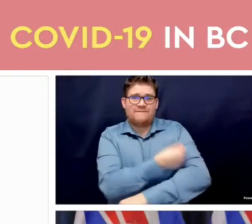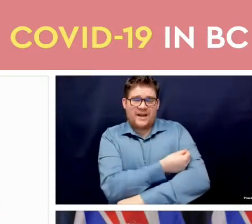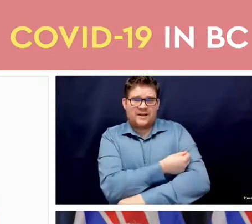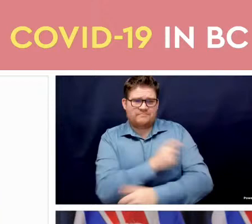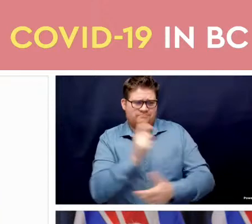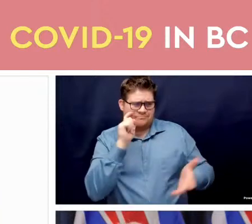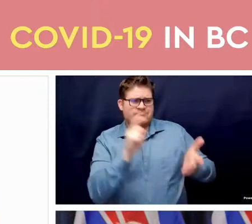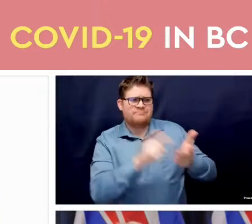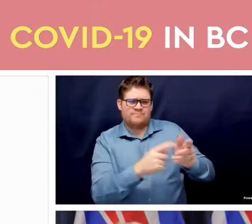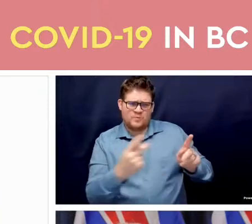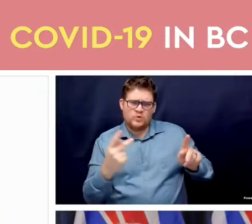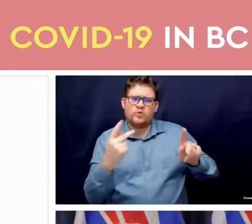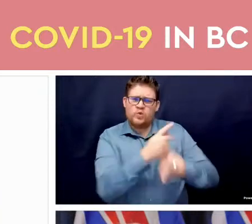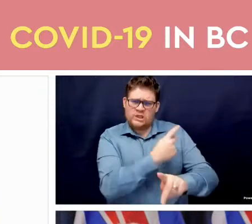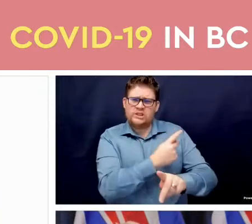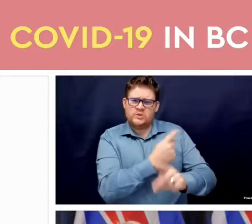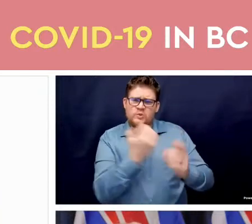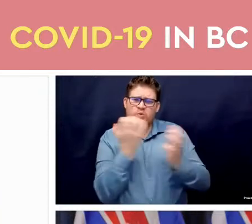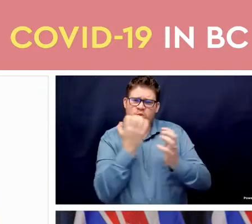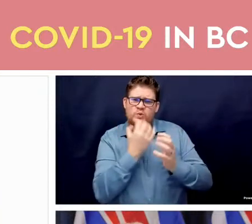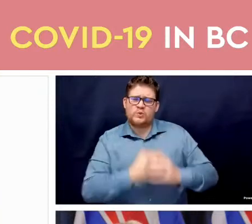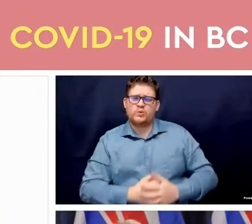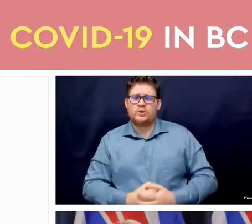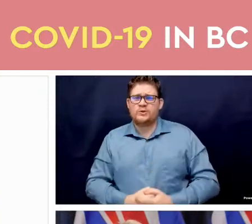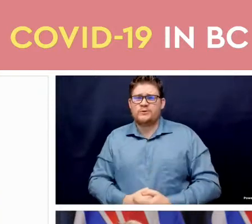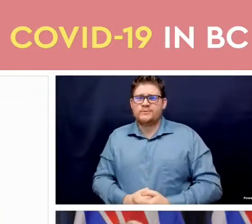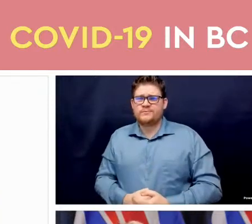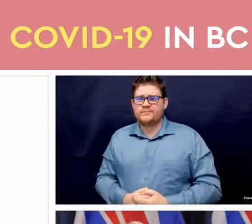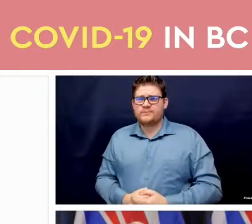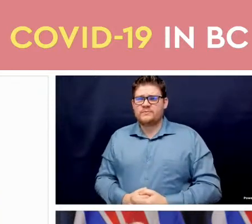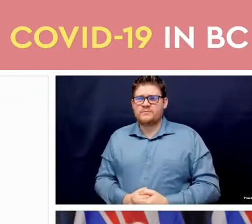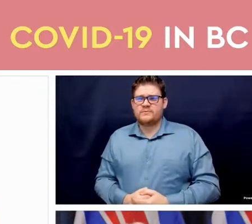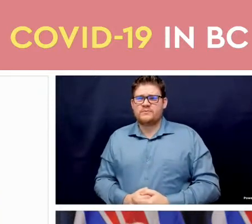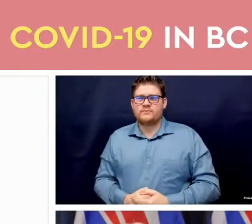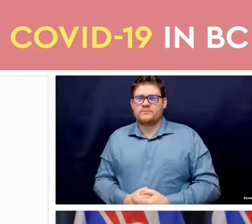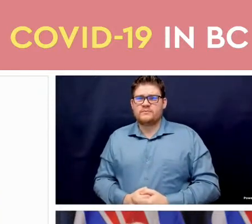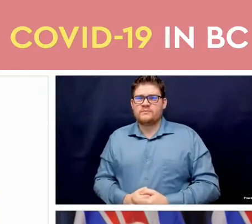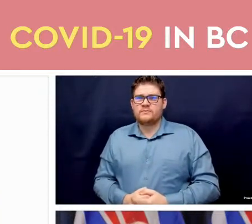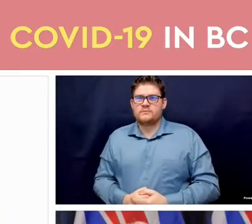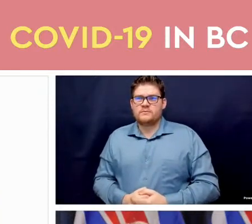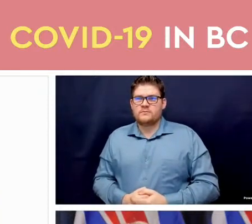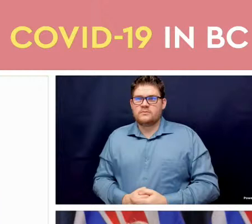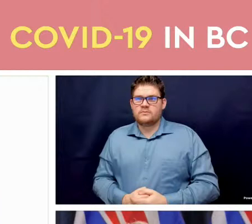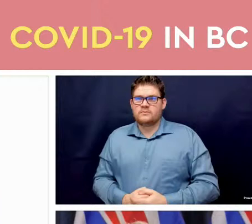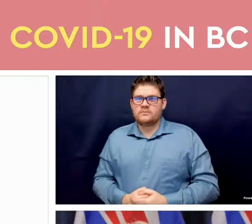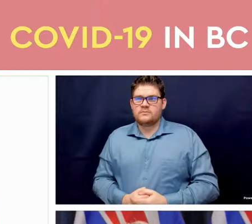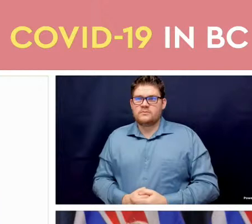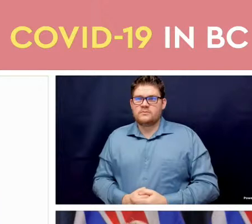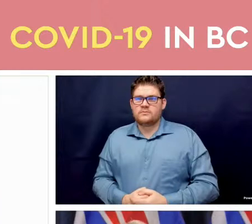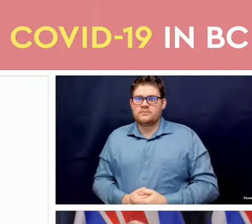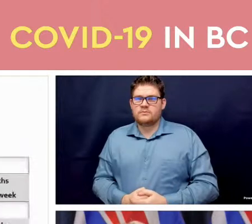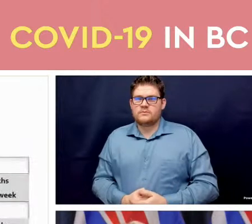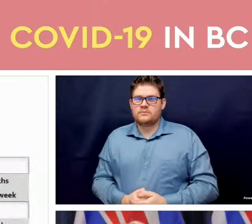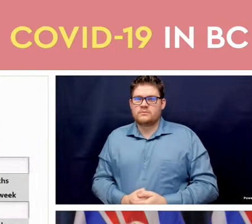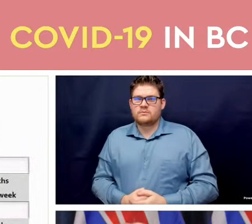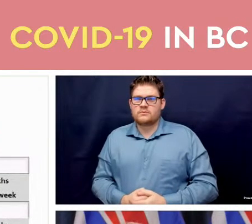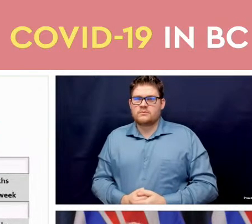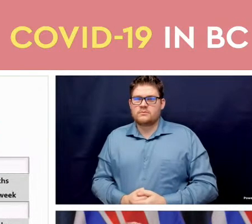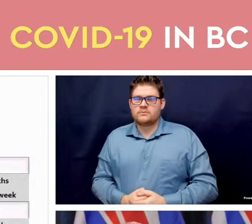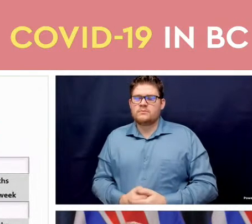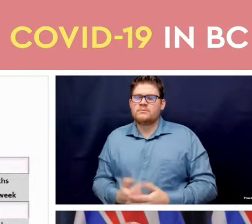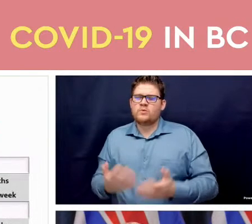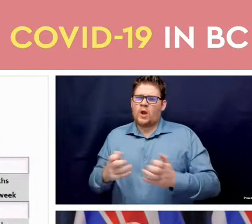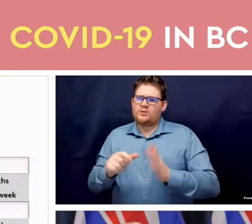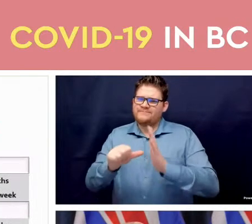that vaccines are offering right now, your chances of having a severe enough illness that you need hospitalization are much,